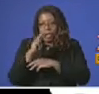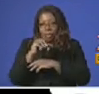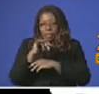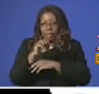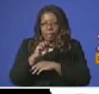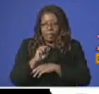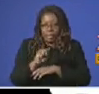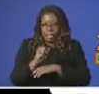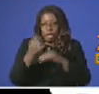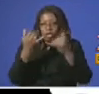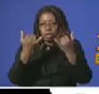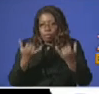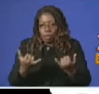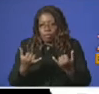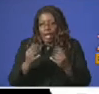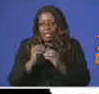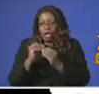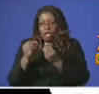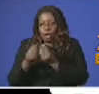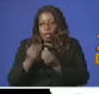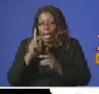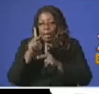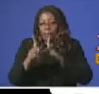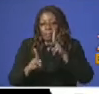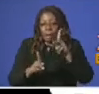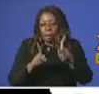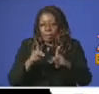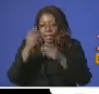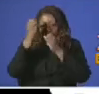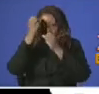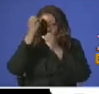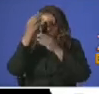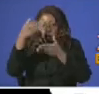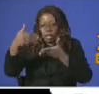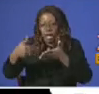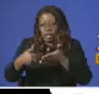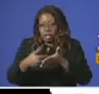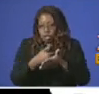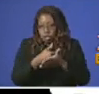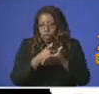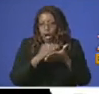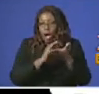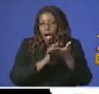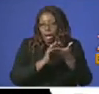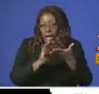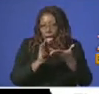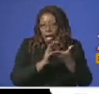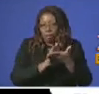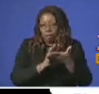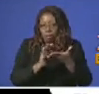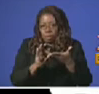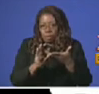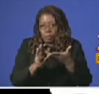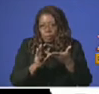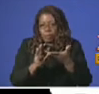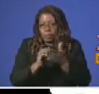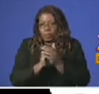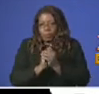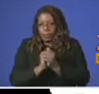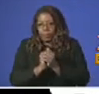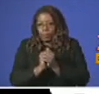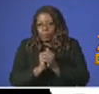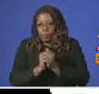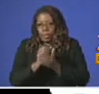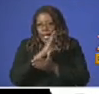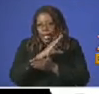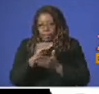will modernize and organize public financial information under the new Charter of Accounts to provide timely, coordinated, and